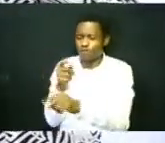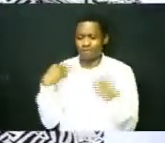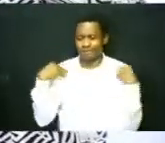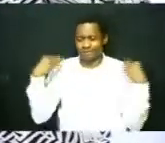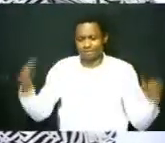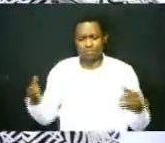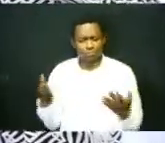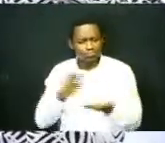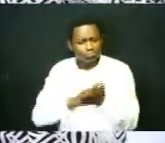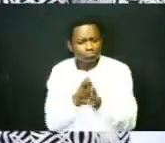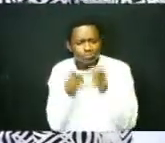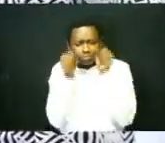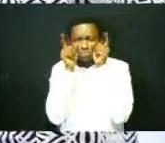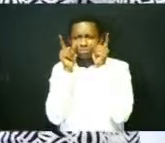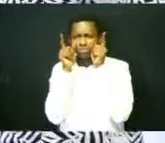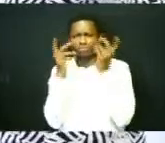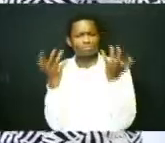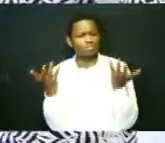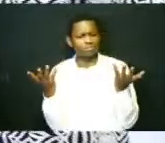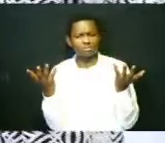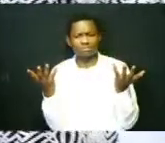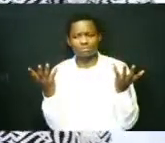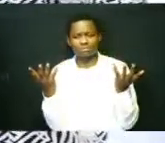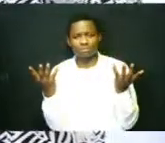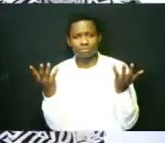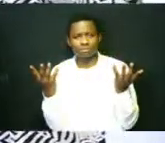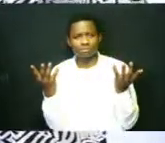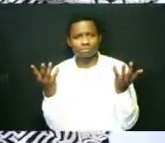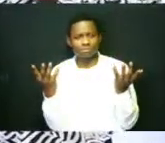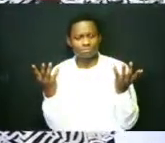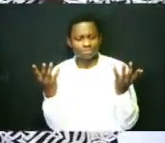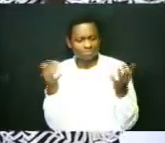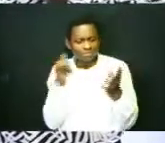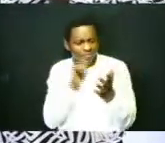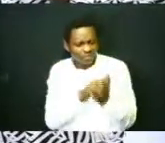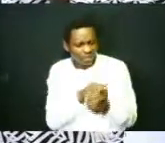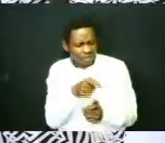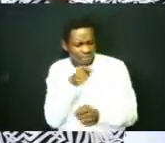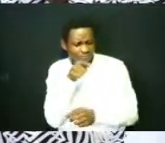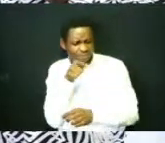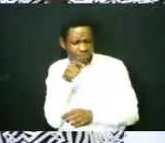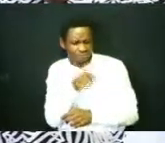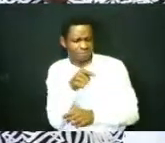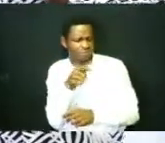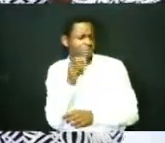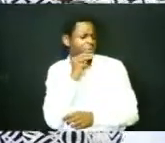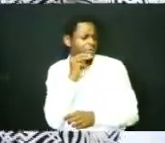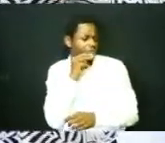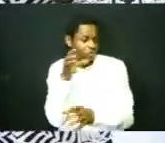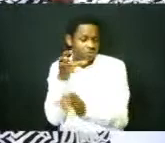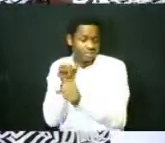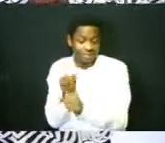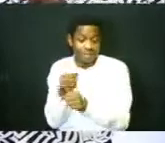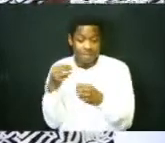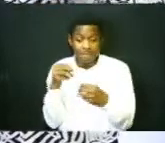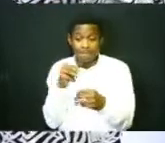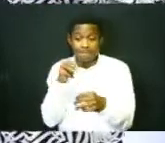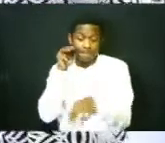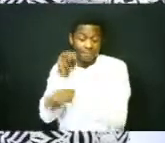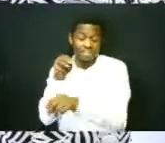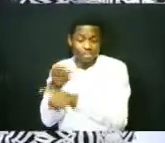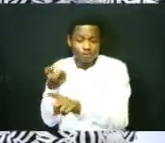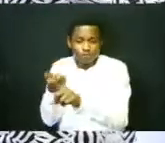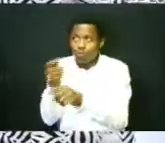And she was surprised. Na we na yen wan ye. For her to receive a message from an angel of the Lord.